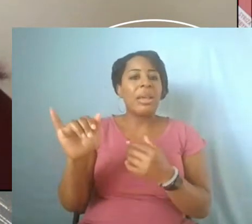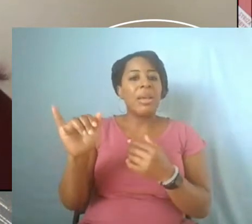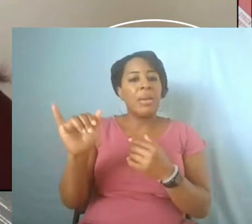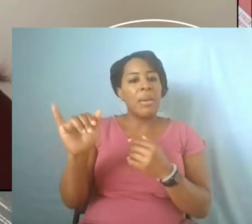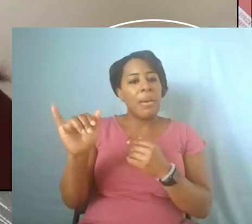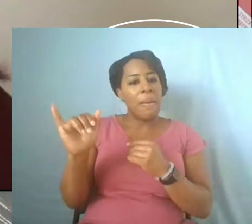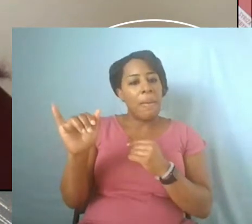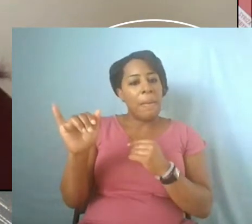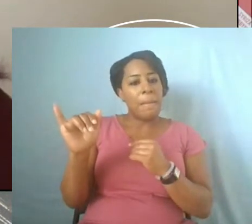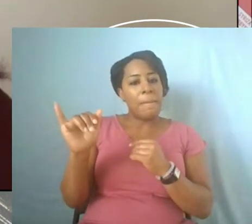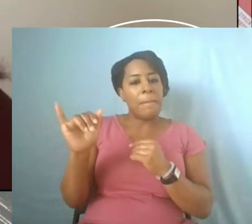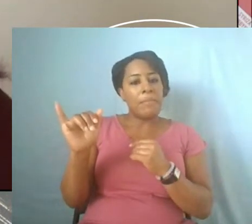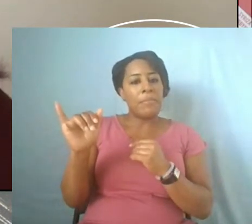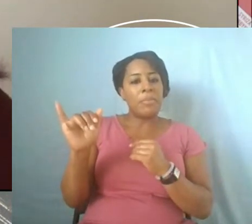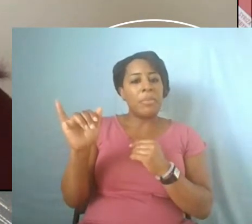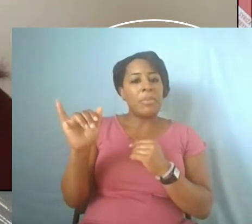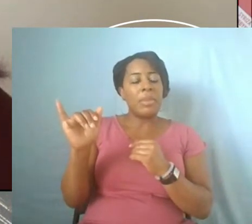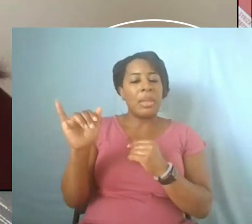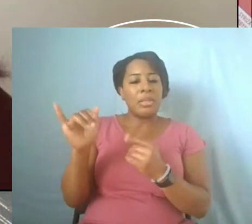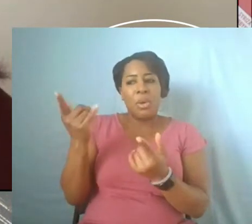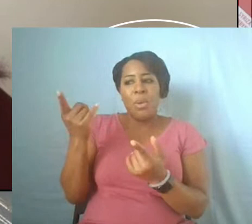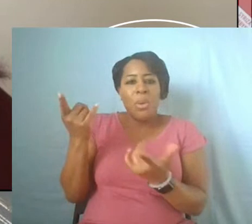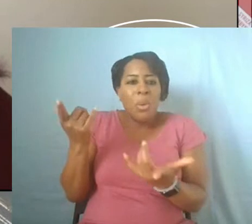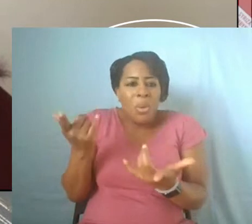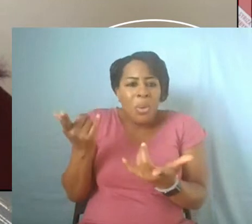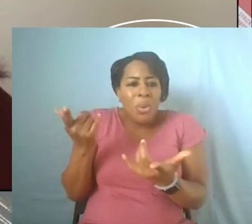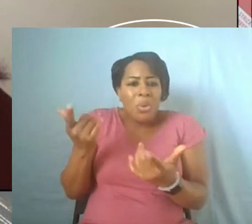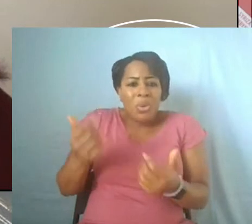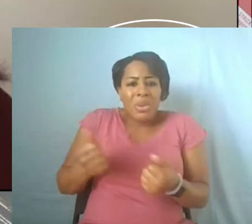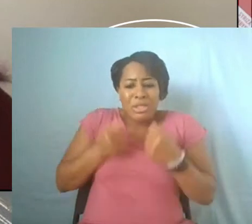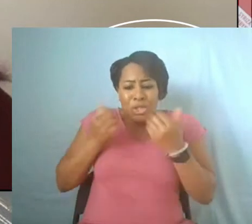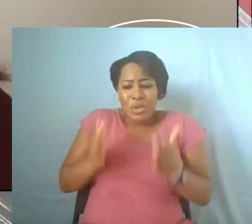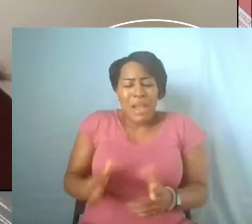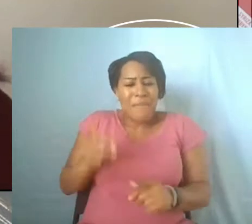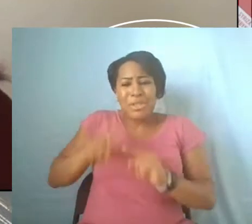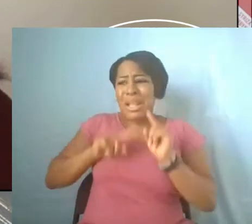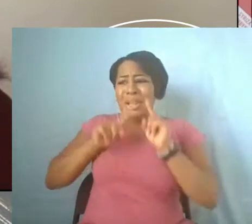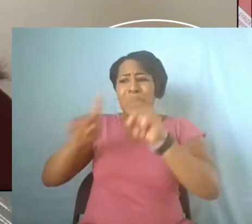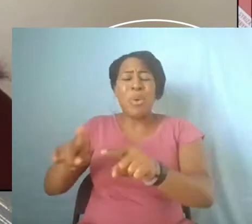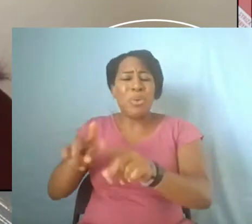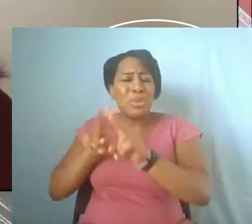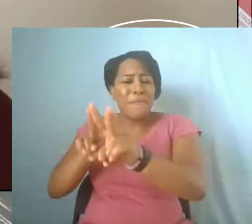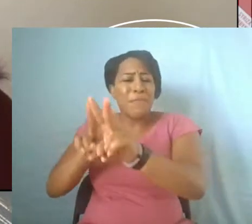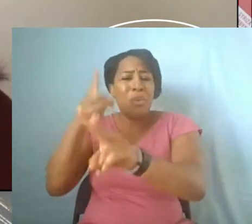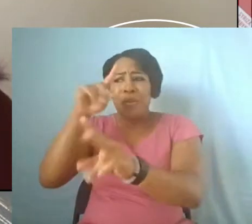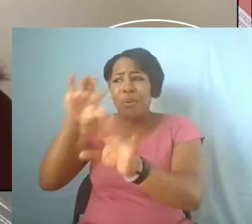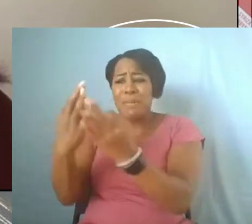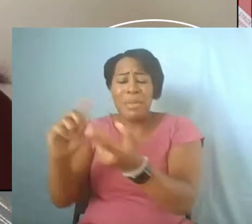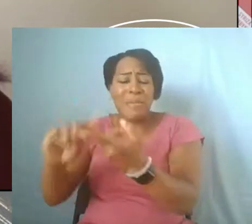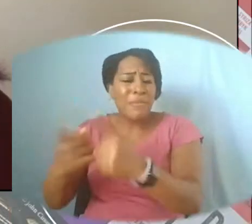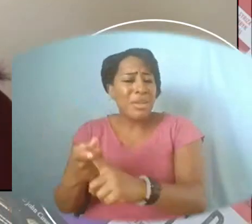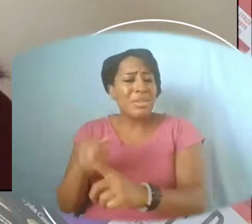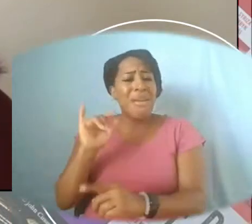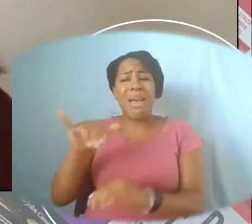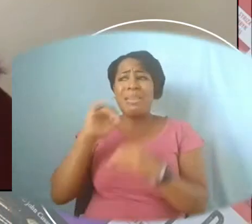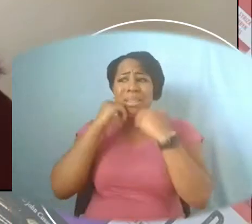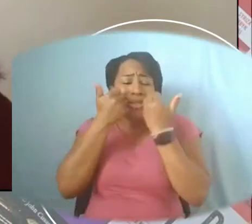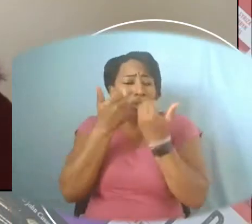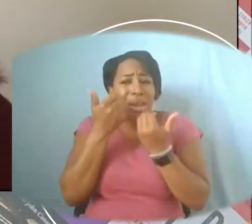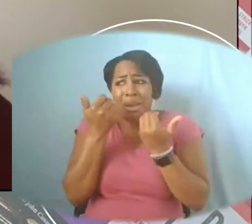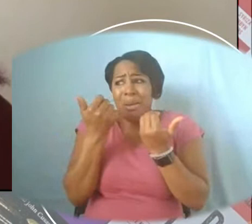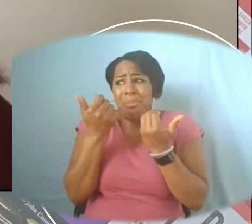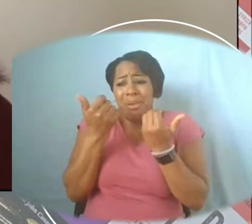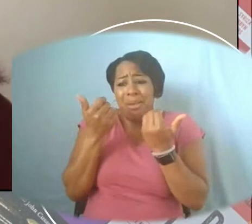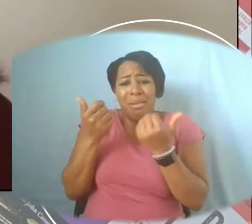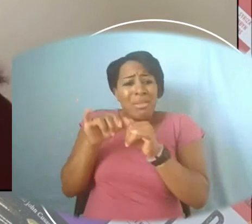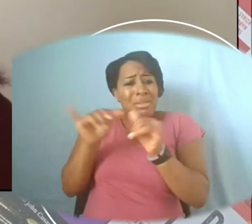even attend loved one services right now. And that's a shame about the system. We have done our time,